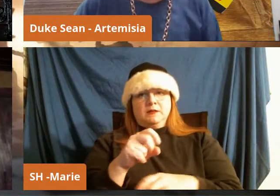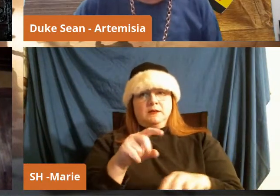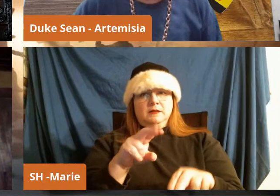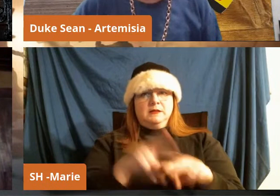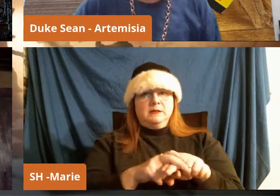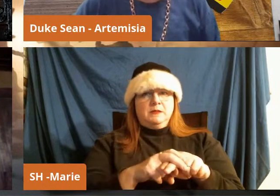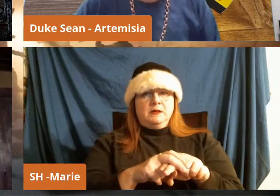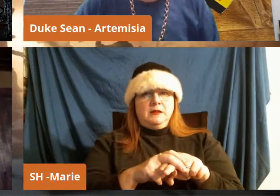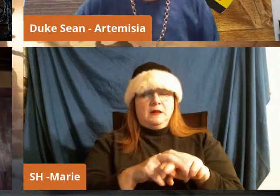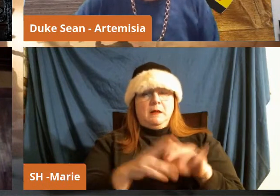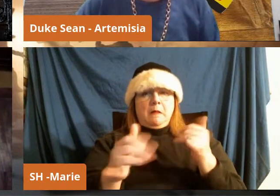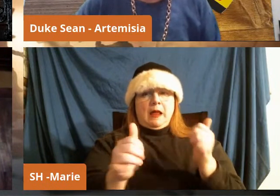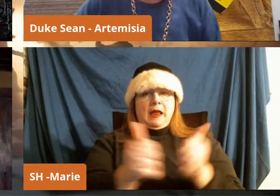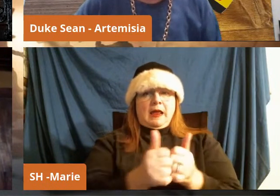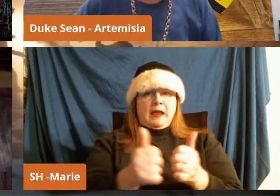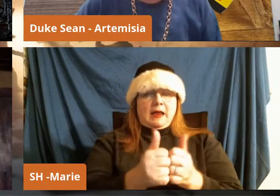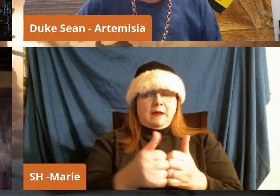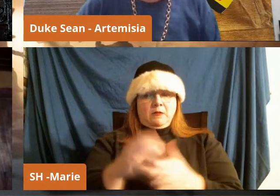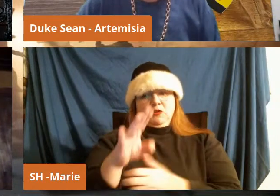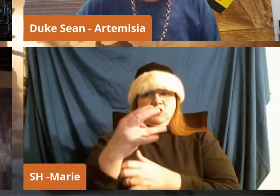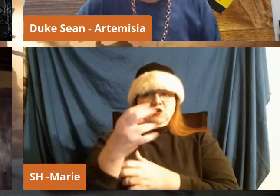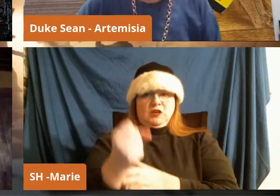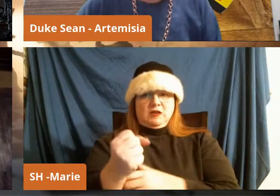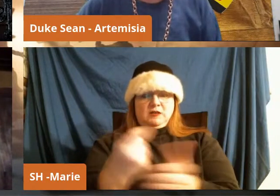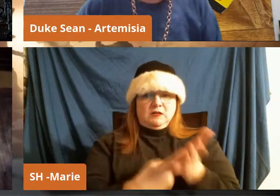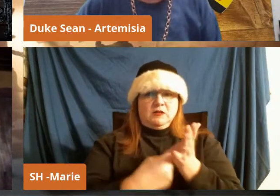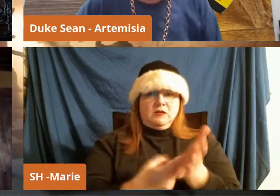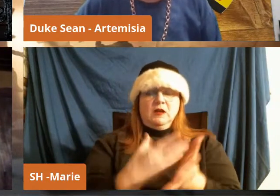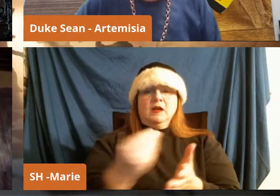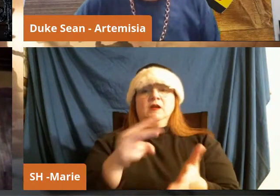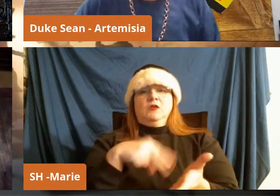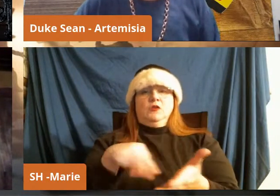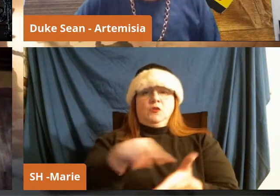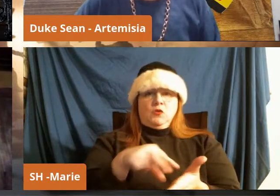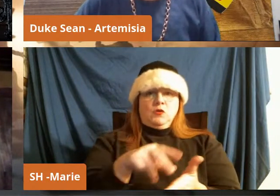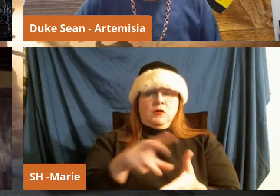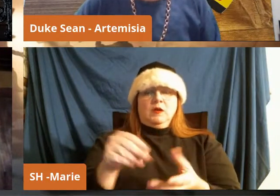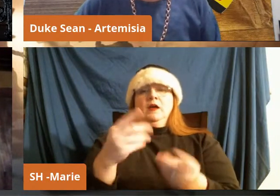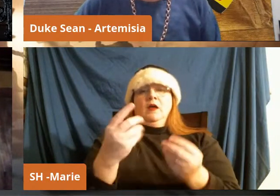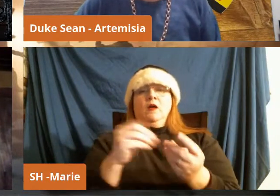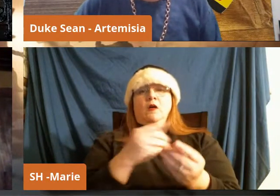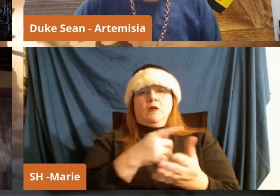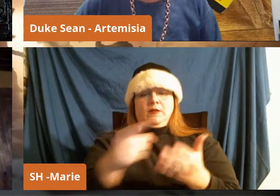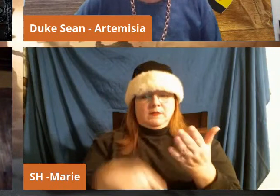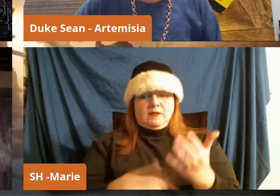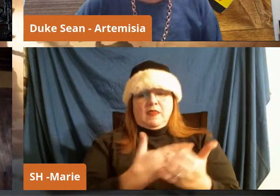chess with somebody and to discuss heraldry with somebody and to do dance and to do all of these things.